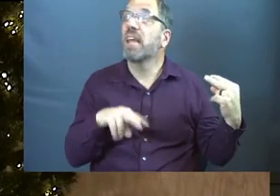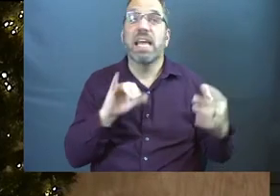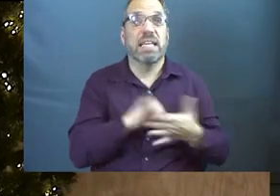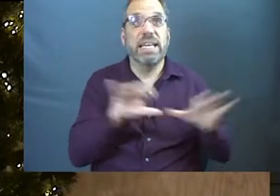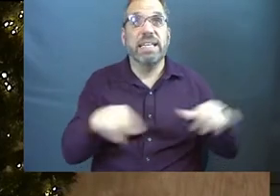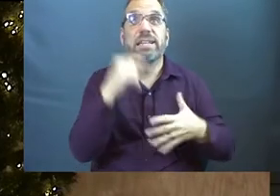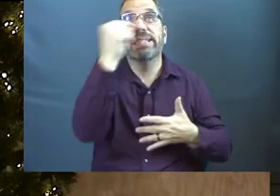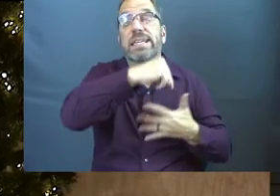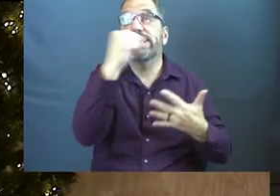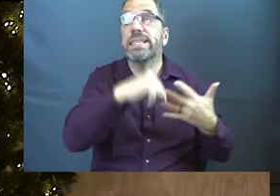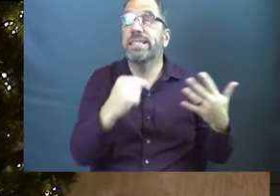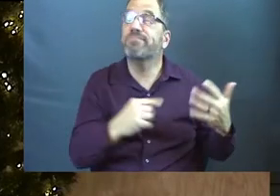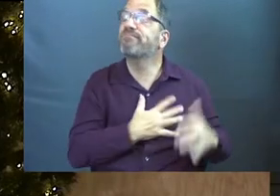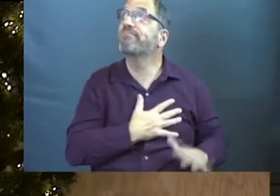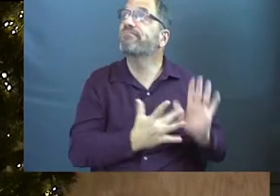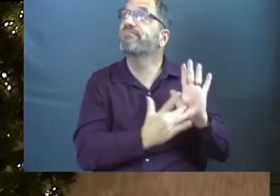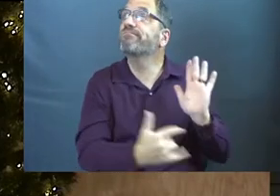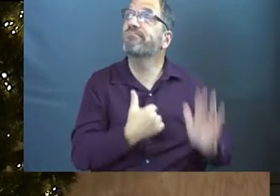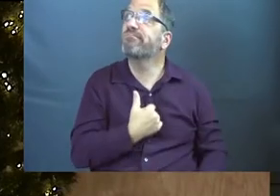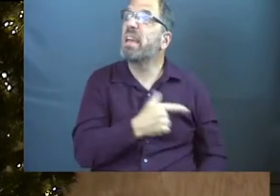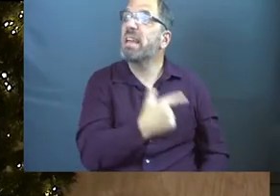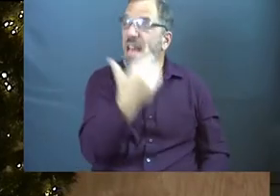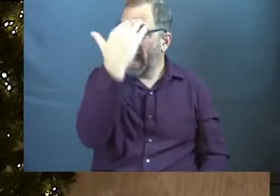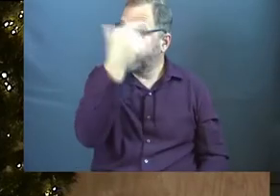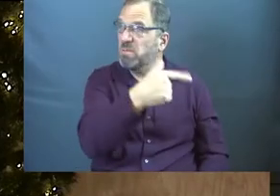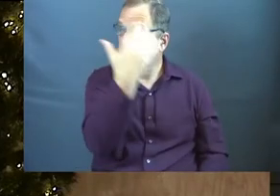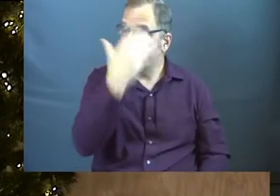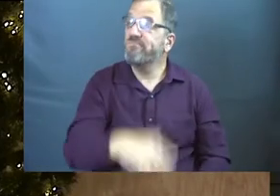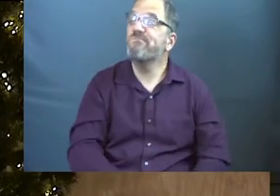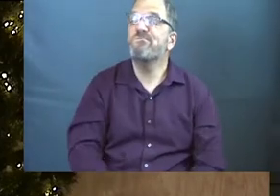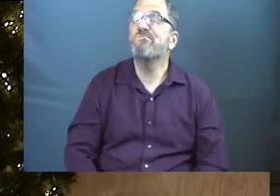this thing to me, and they know it, and I know it,